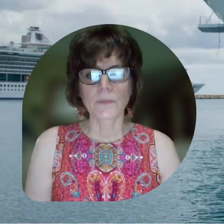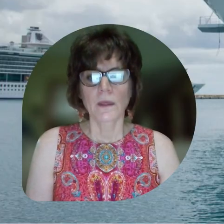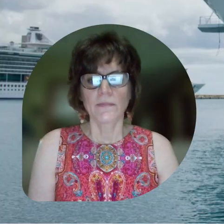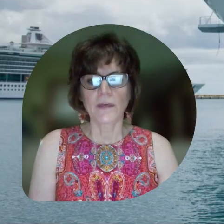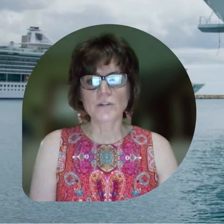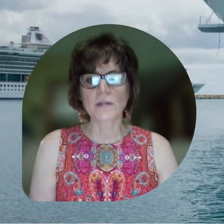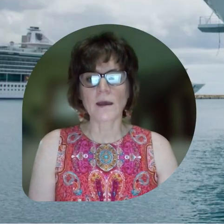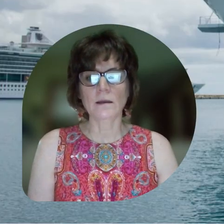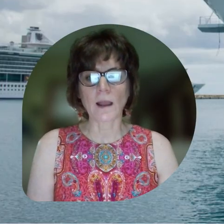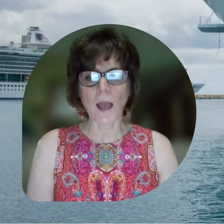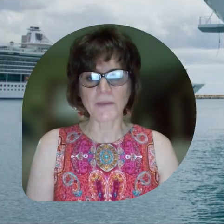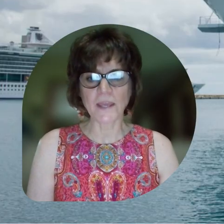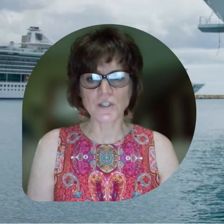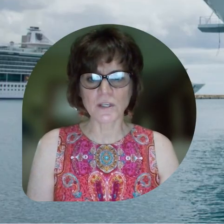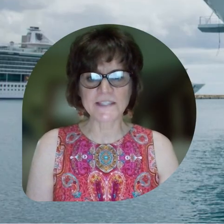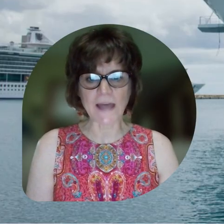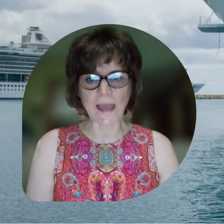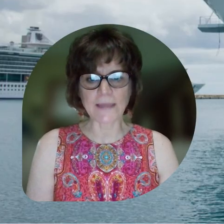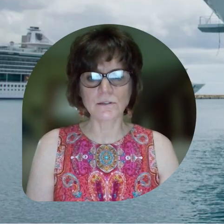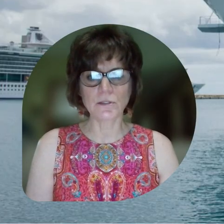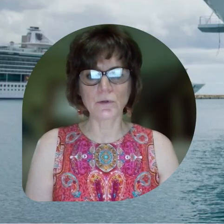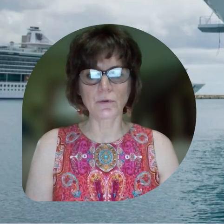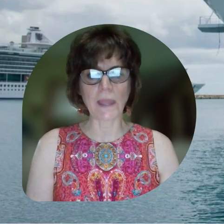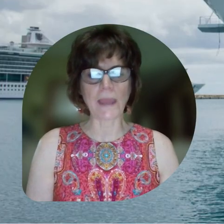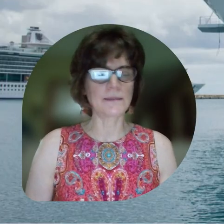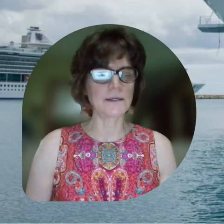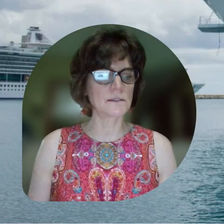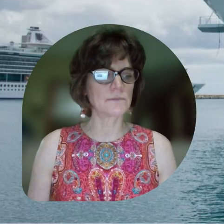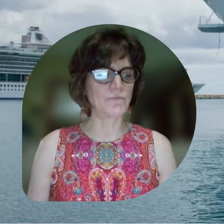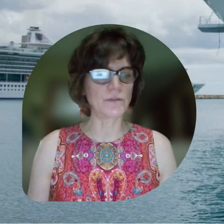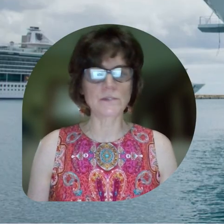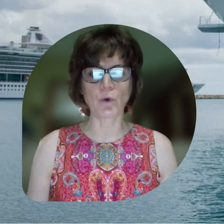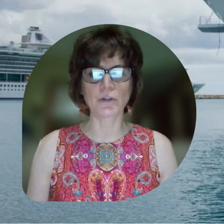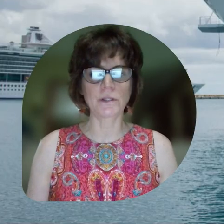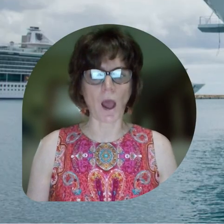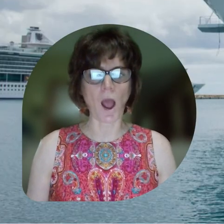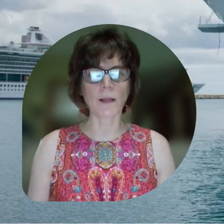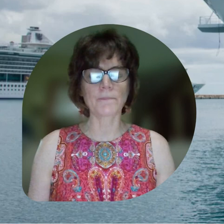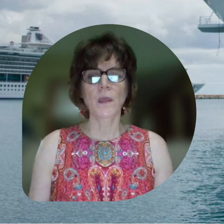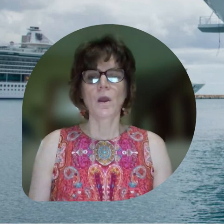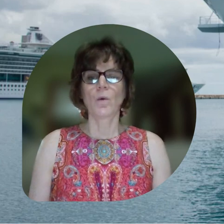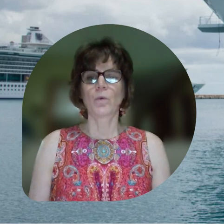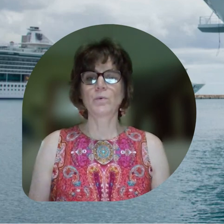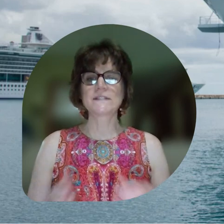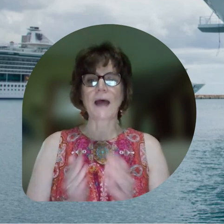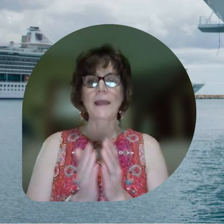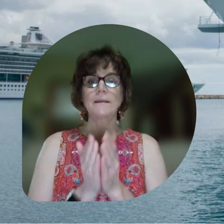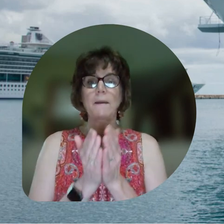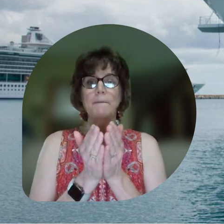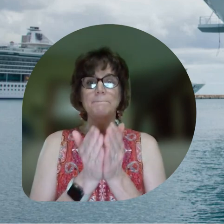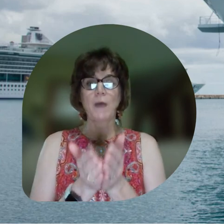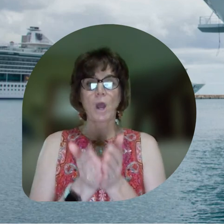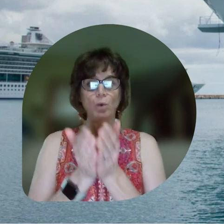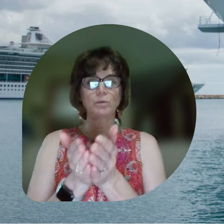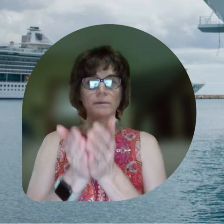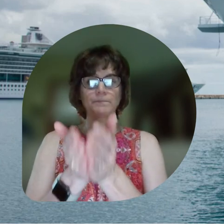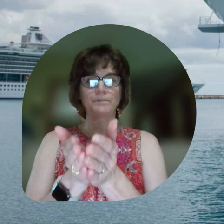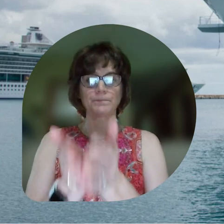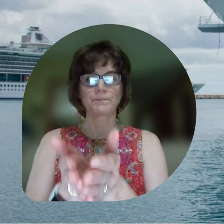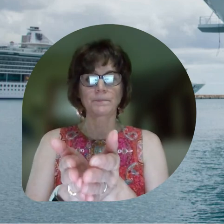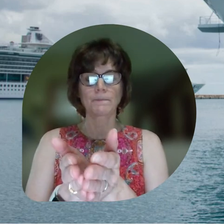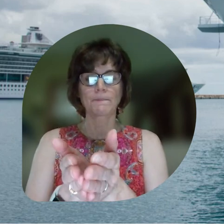Dock. There's a combination of signs to create this, for this word dock. We would sign